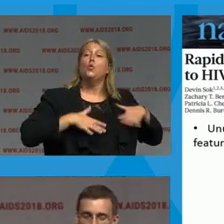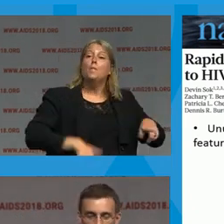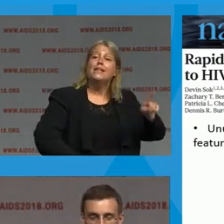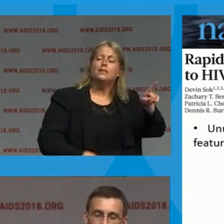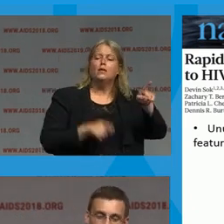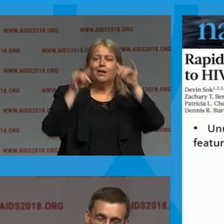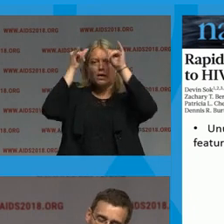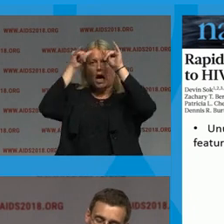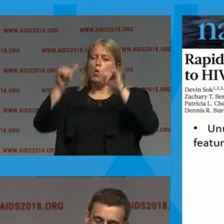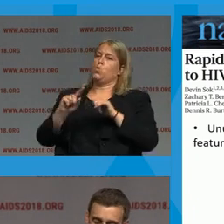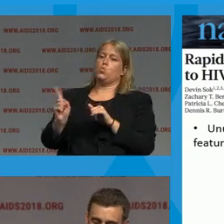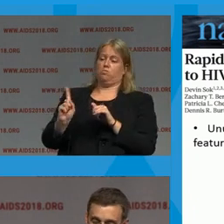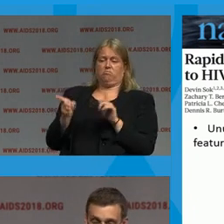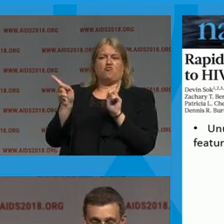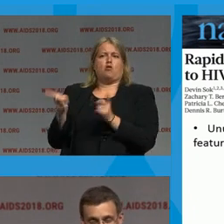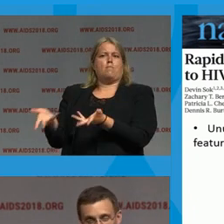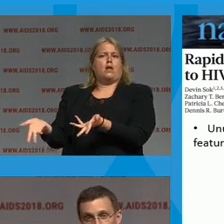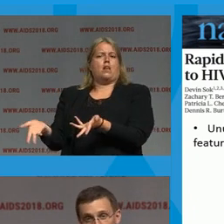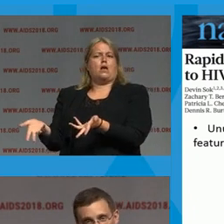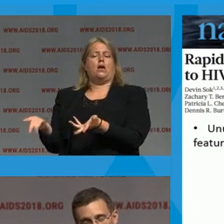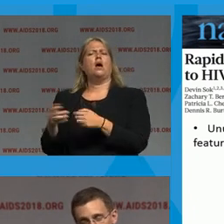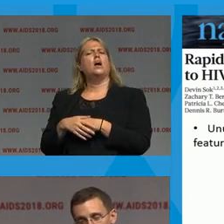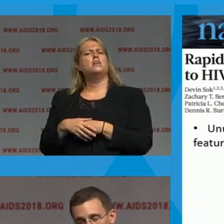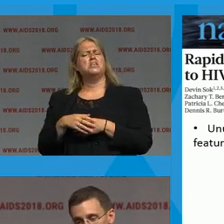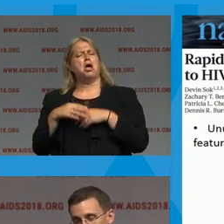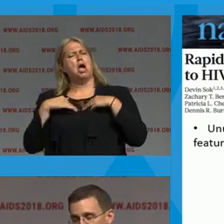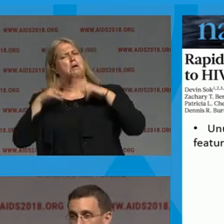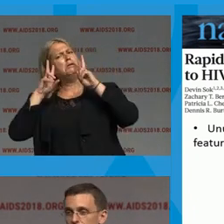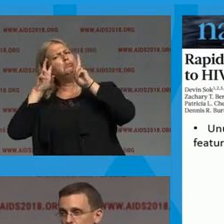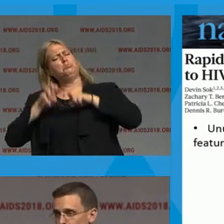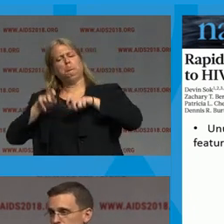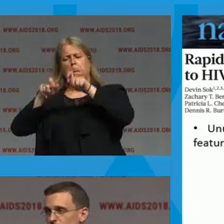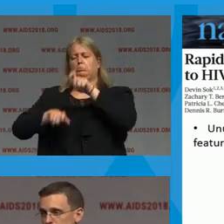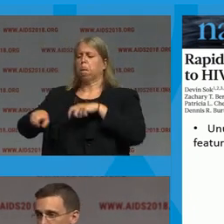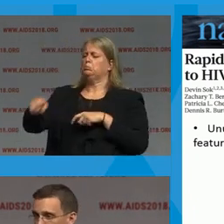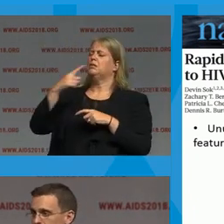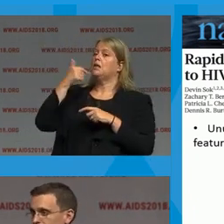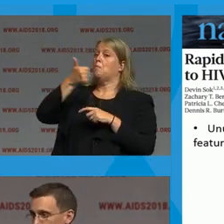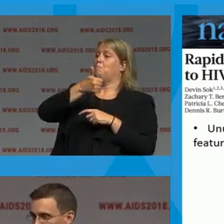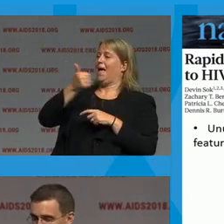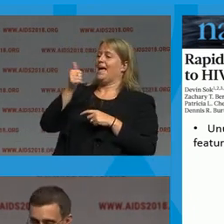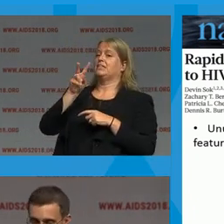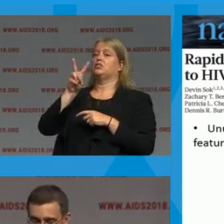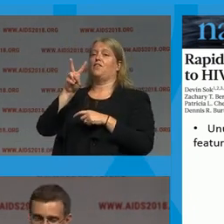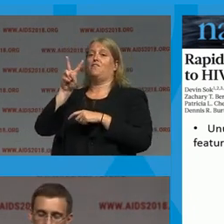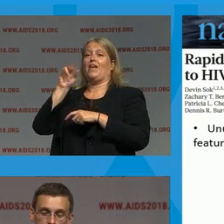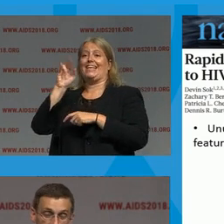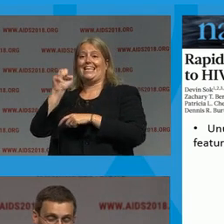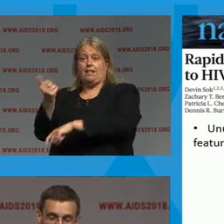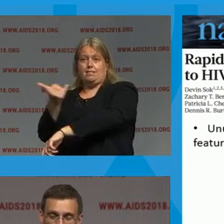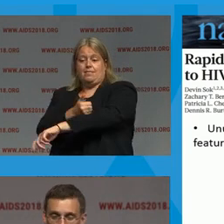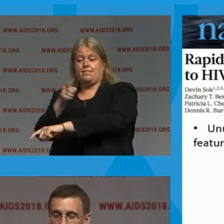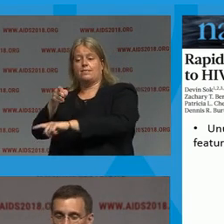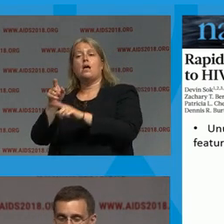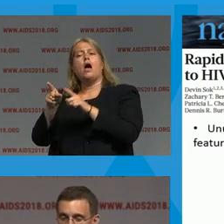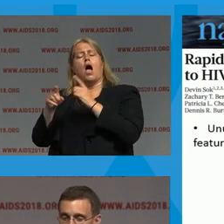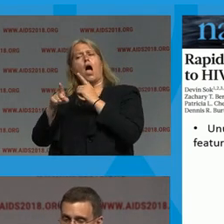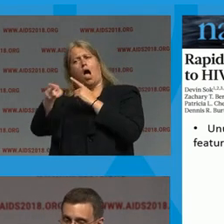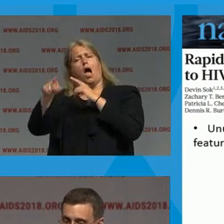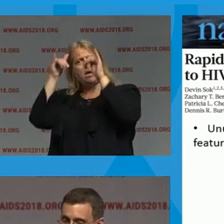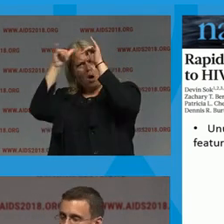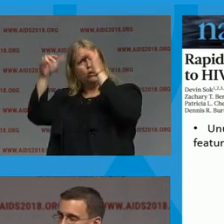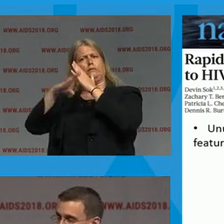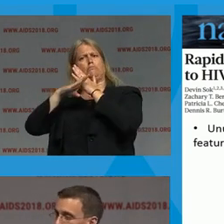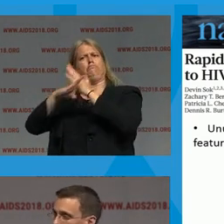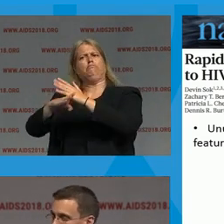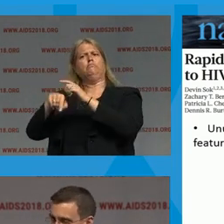for a cow antibody. So the investigators thought if they take their best vaccine and immunize cows, maybe they'll be able to elicit these